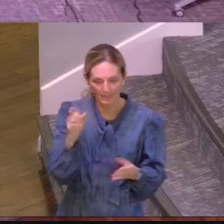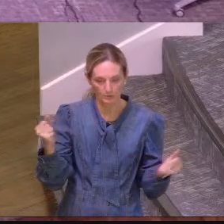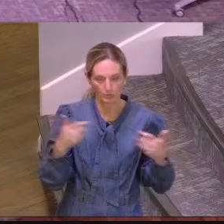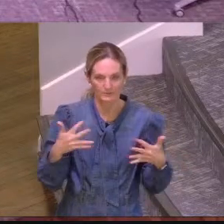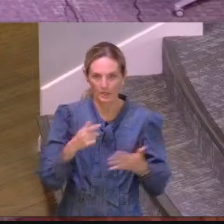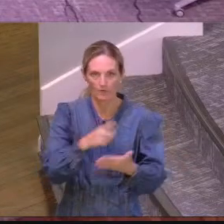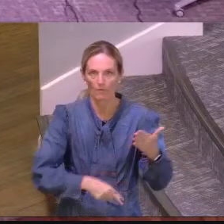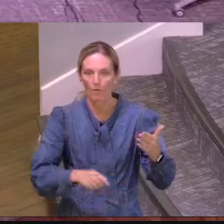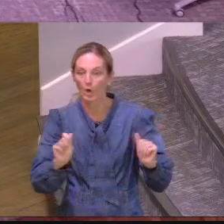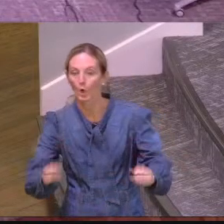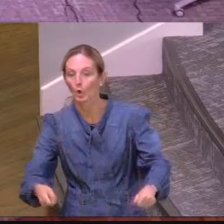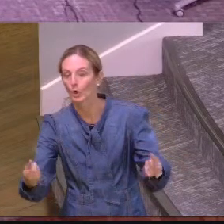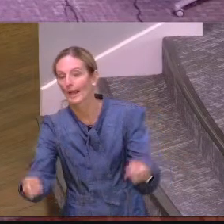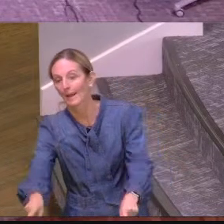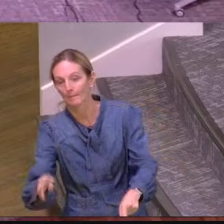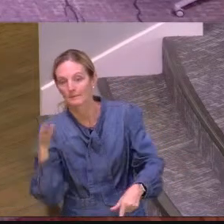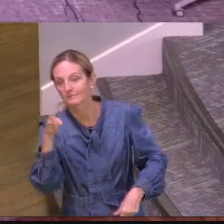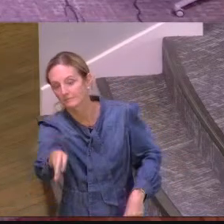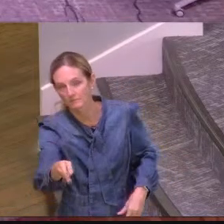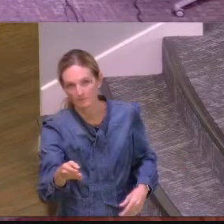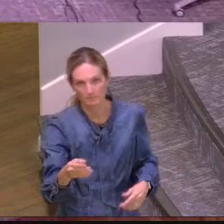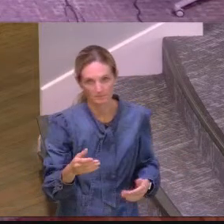that we can work through that.